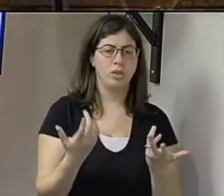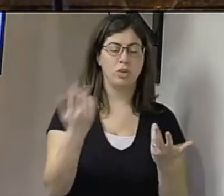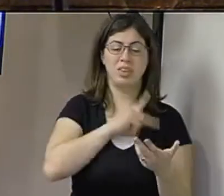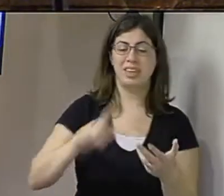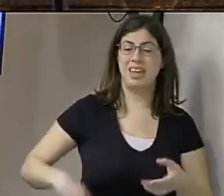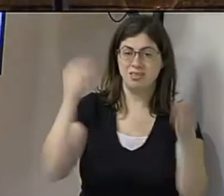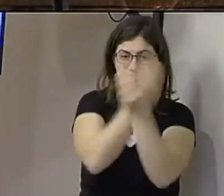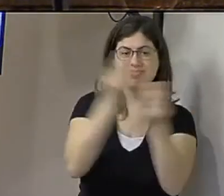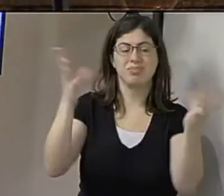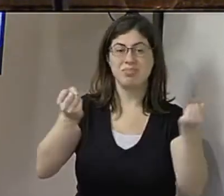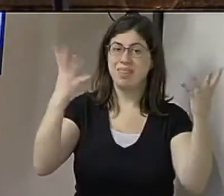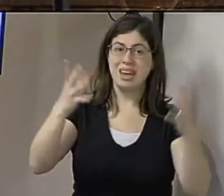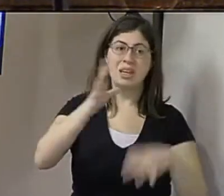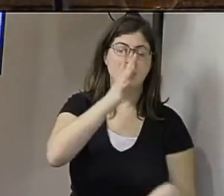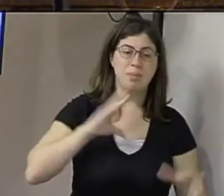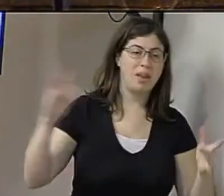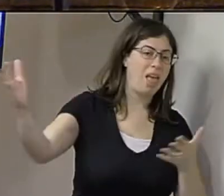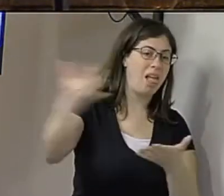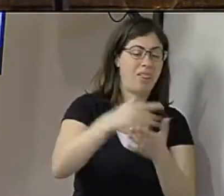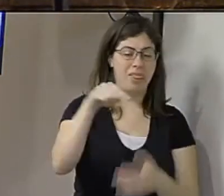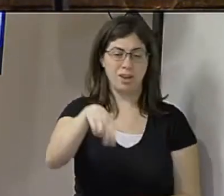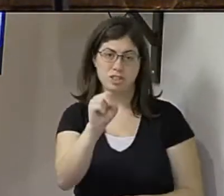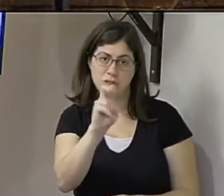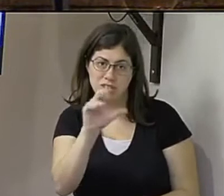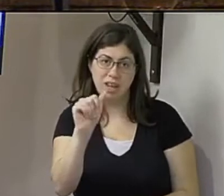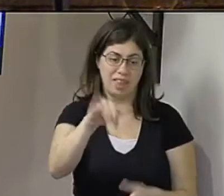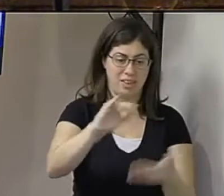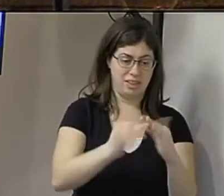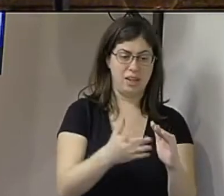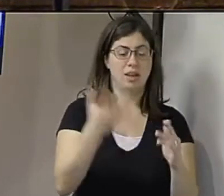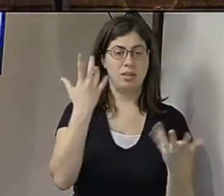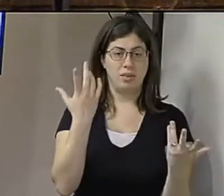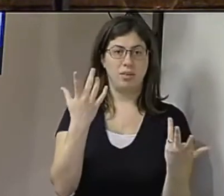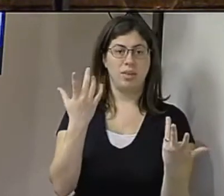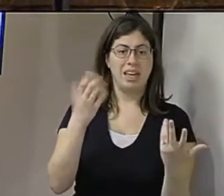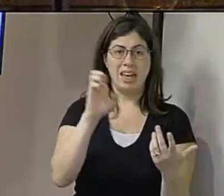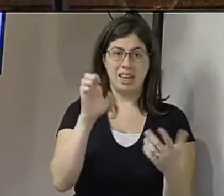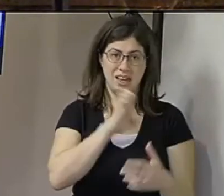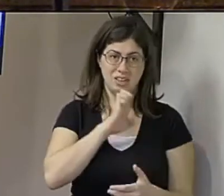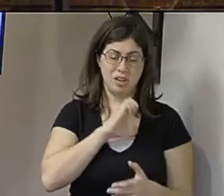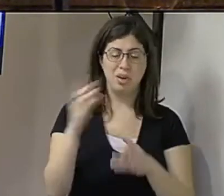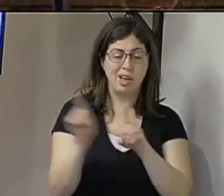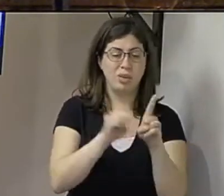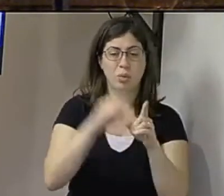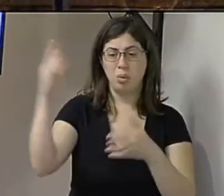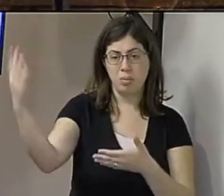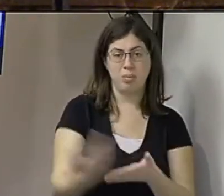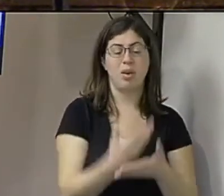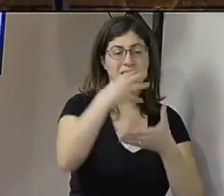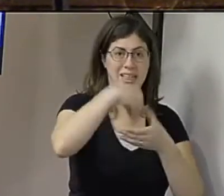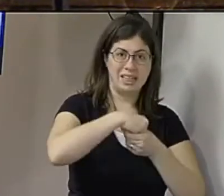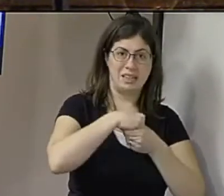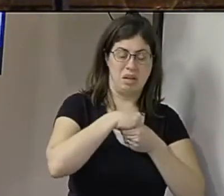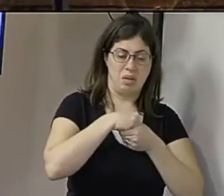when many young women were gathered in Susa the citadel in custody of Haggai, Esther also was taken into the king's palace and put